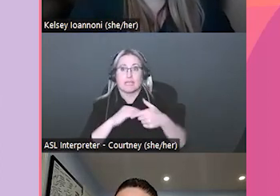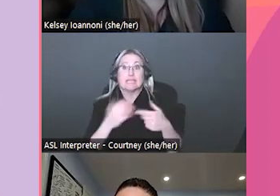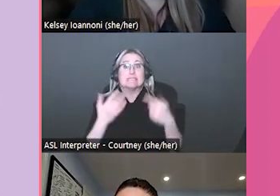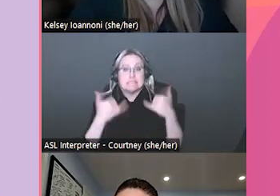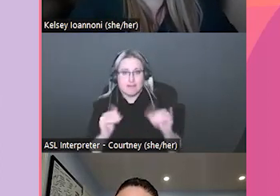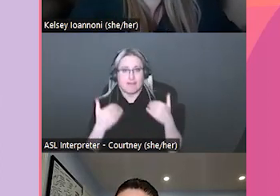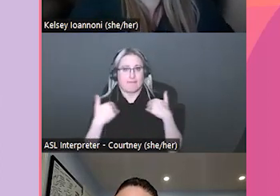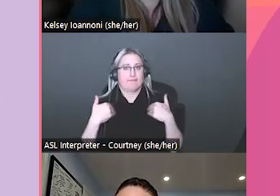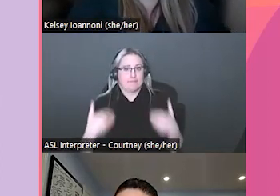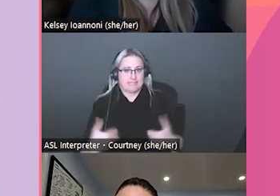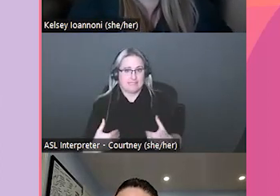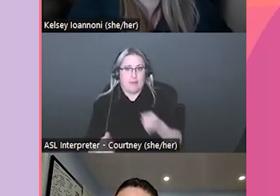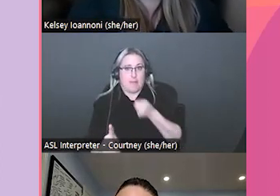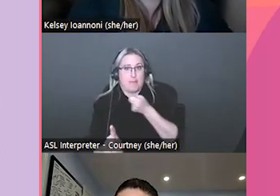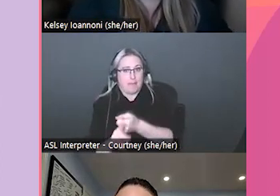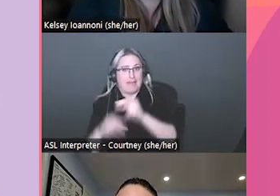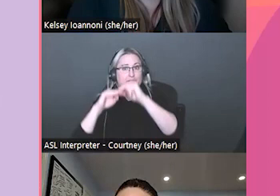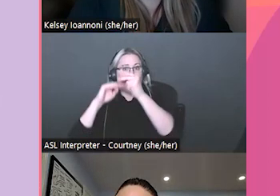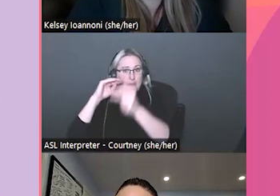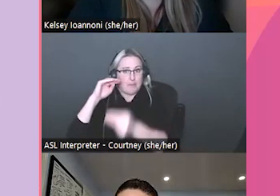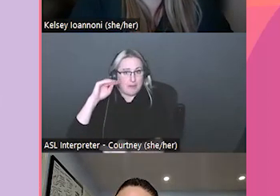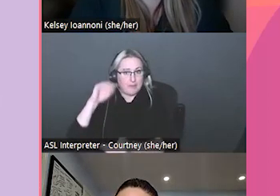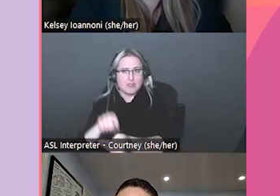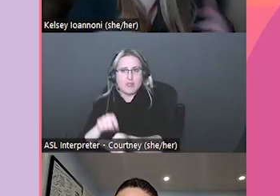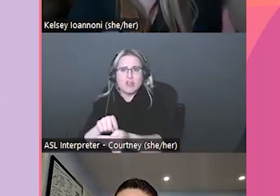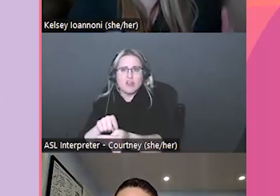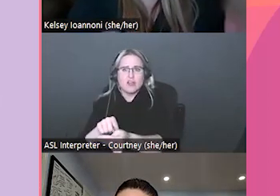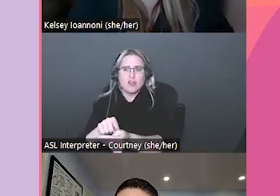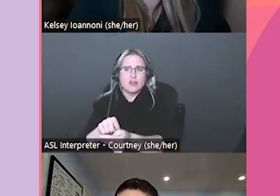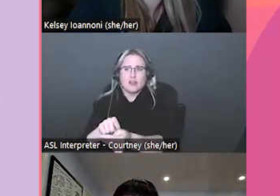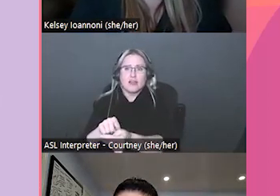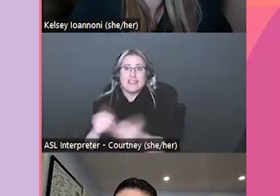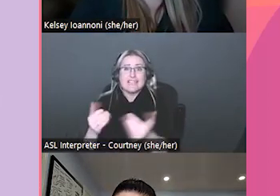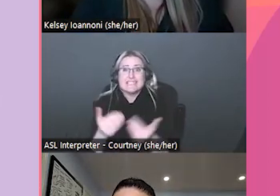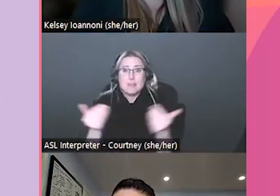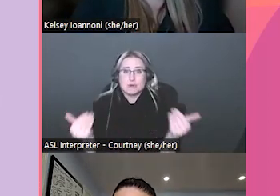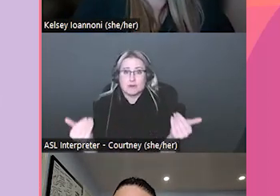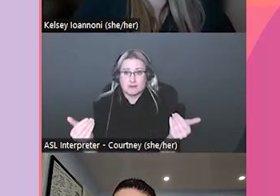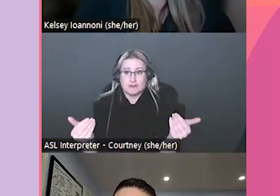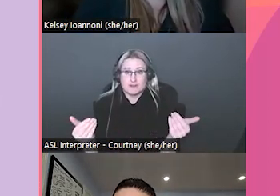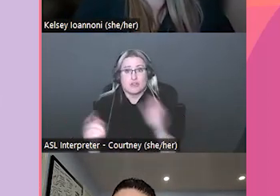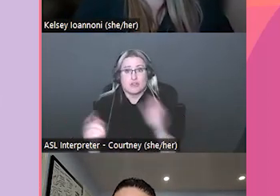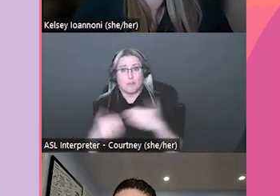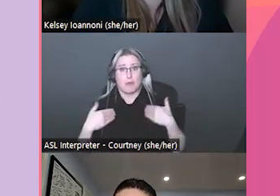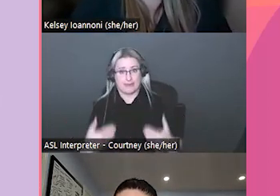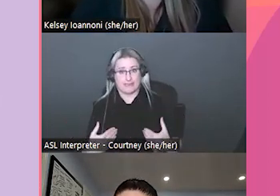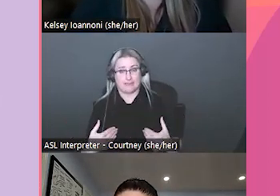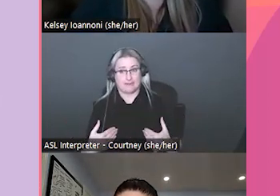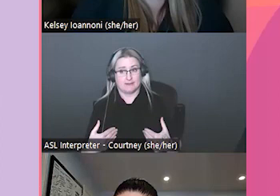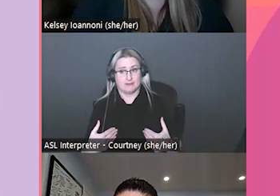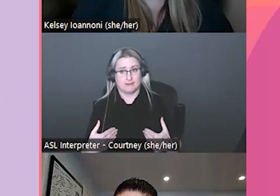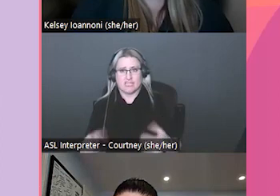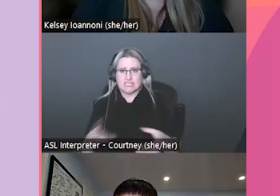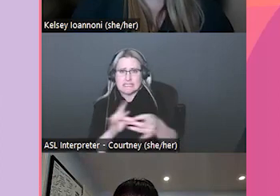effects of tripping and falling down the stairs are separate in and of themselves from her fat body. They do not